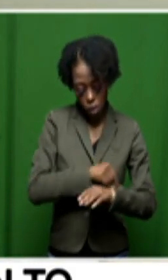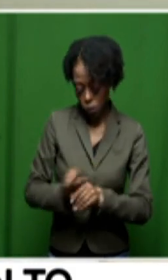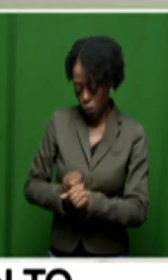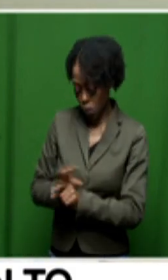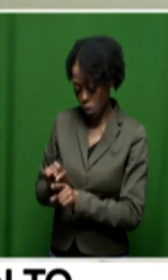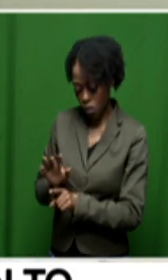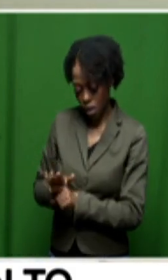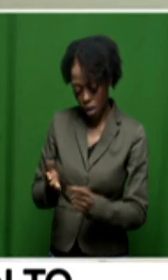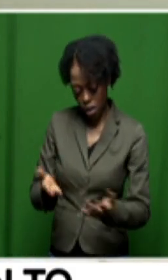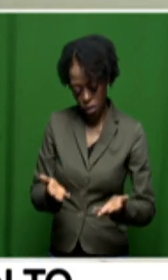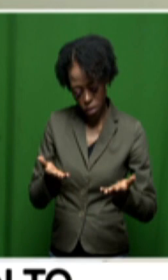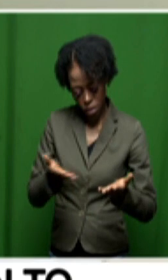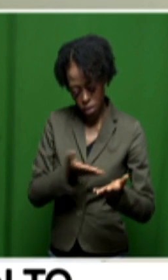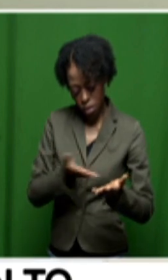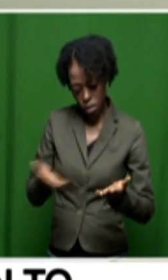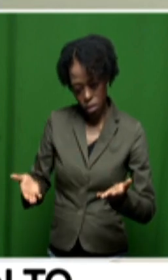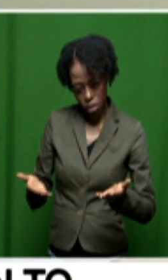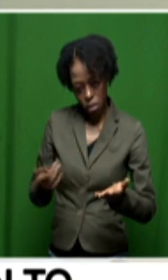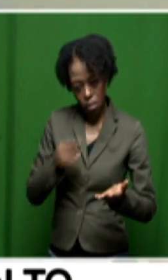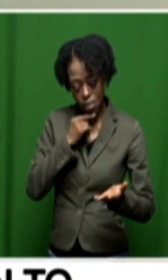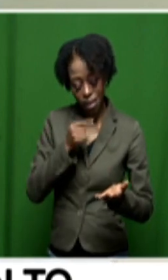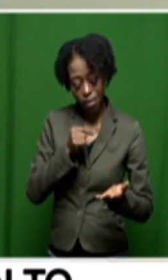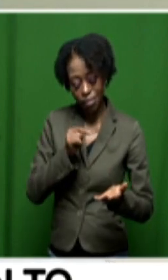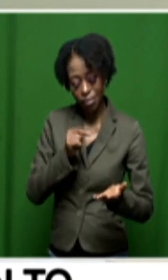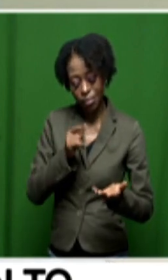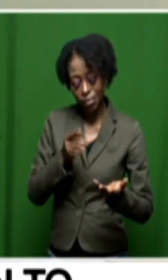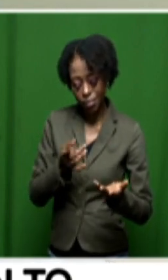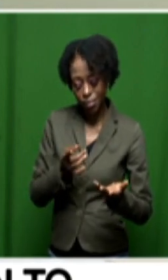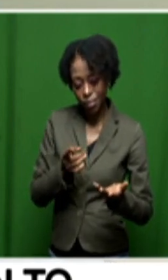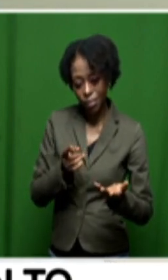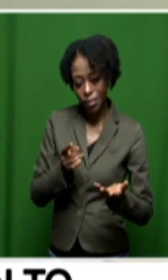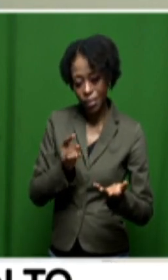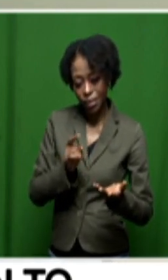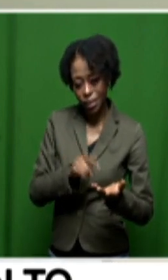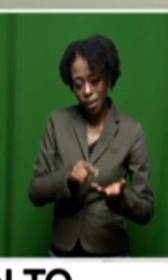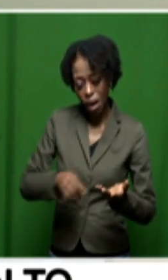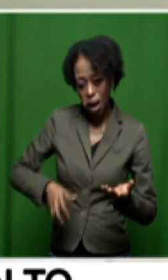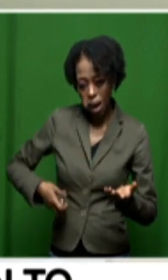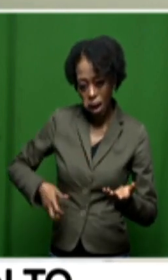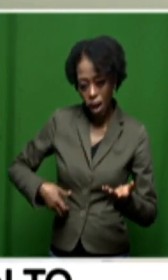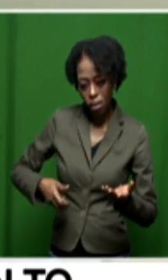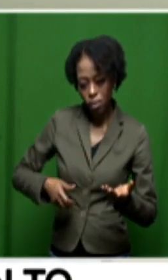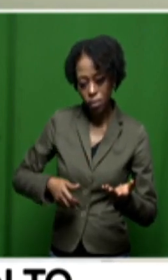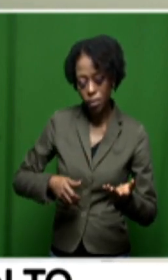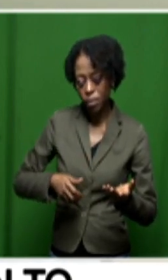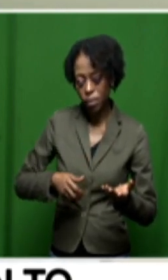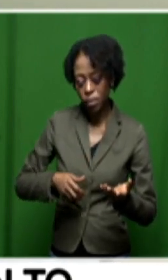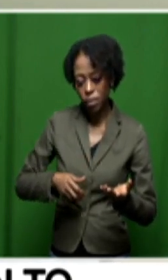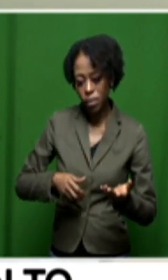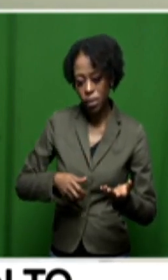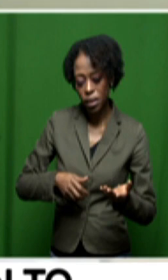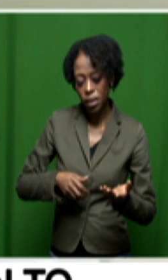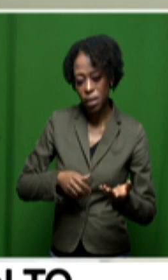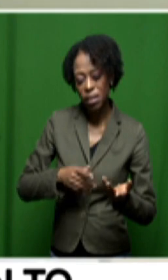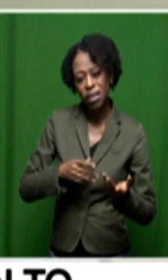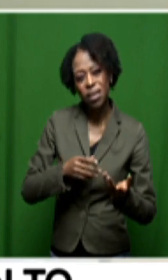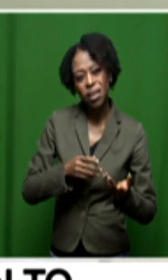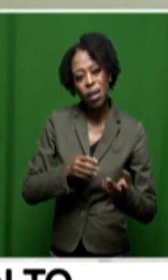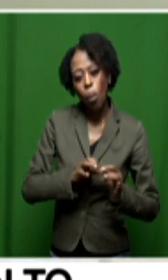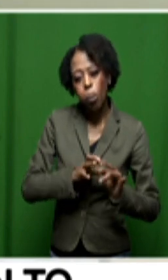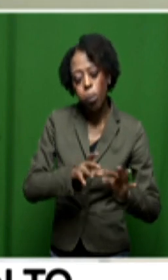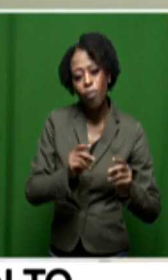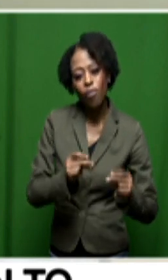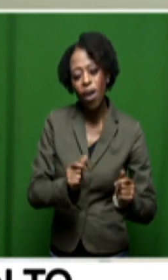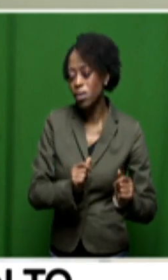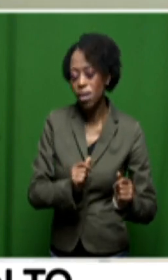fact that this is usually an innocuous disease, monkeypox. It's not something